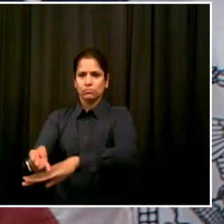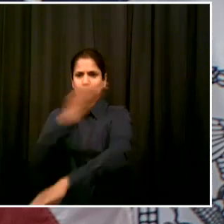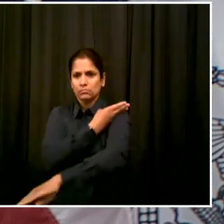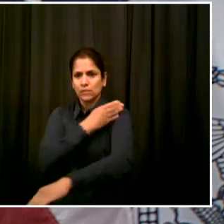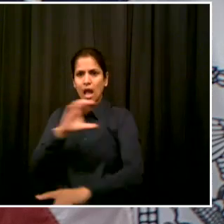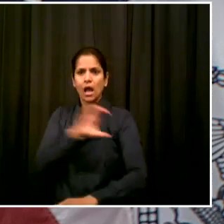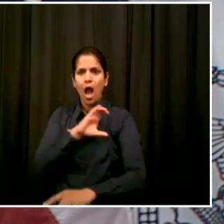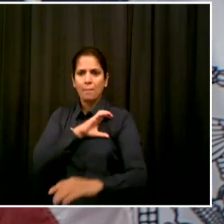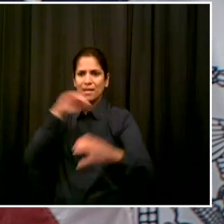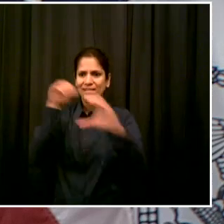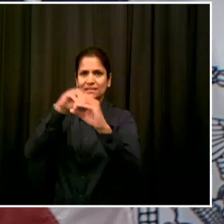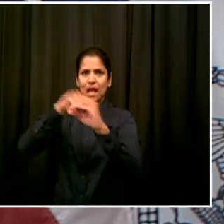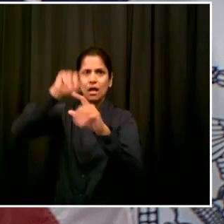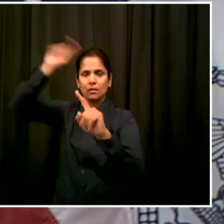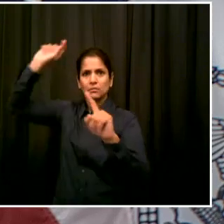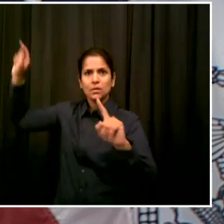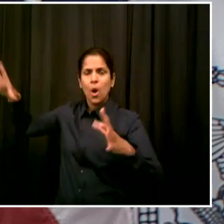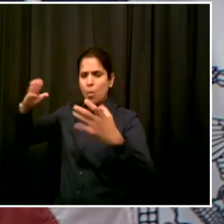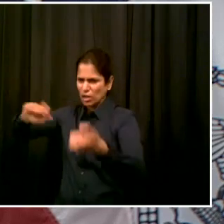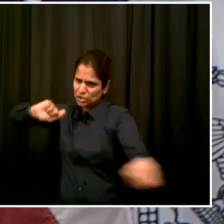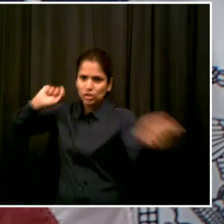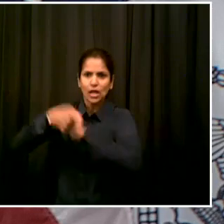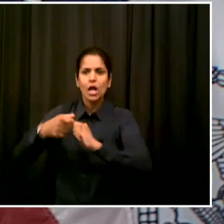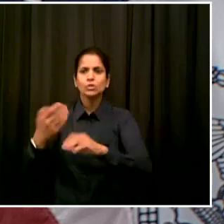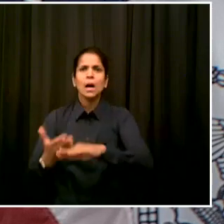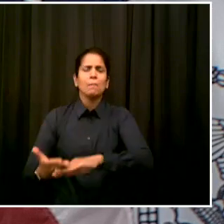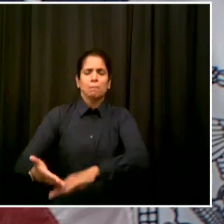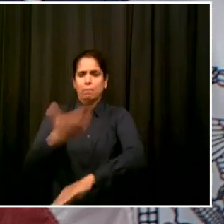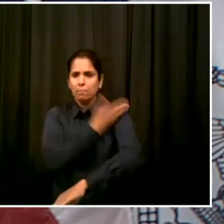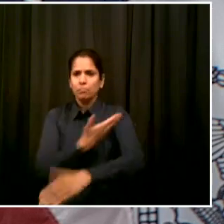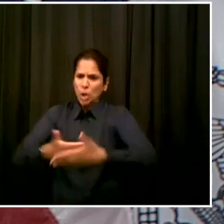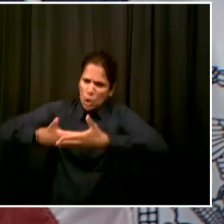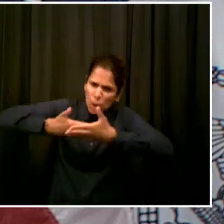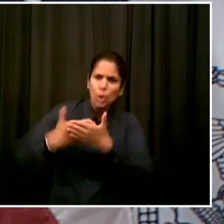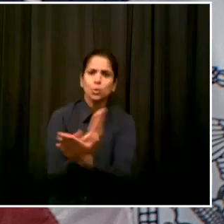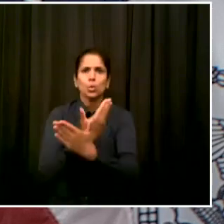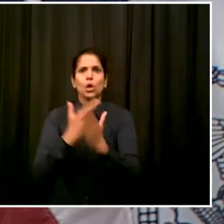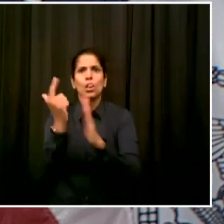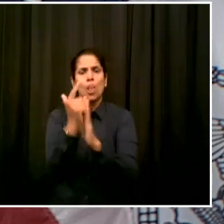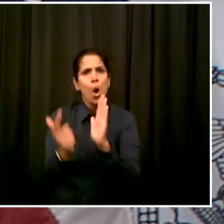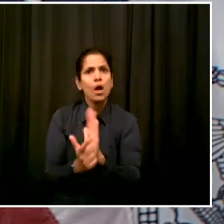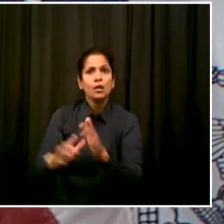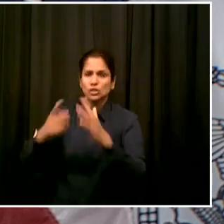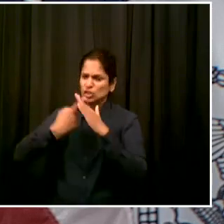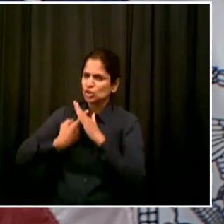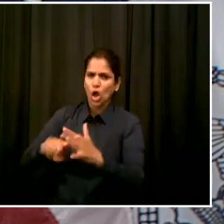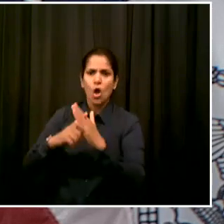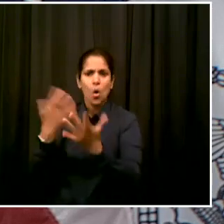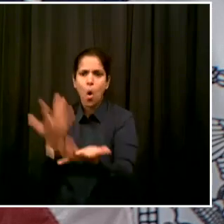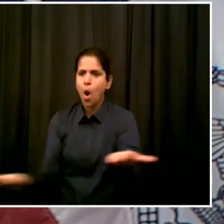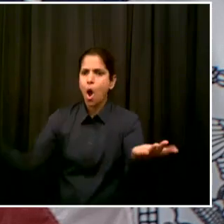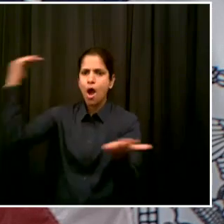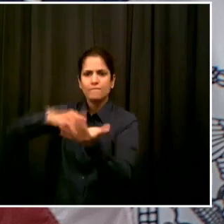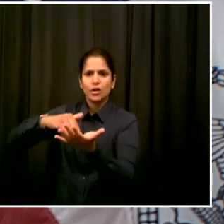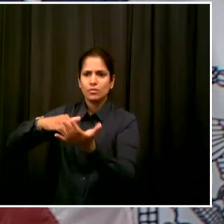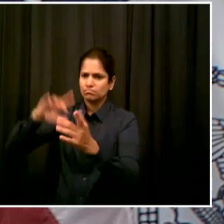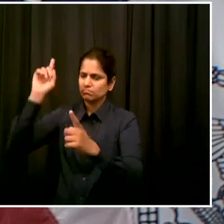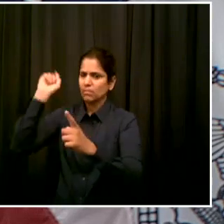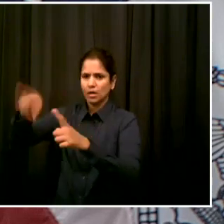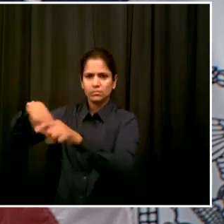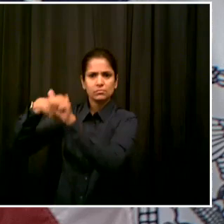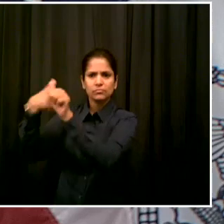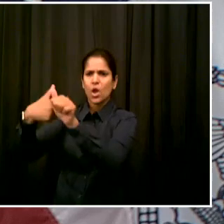General a new way of doing things that you would adopt, or are there other ideas that you would consider to try to reestablish